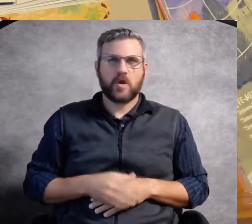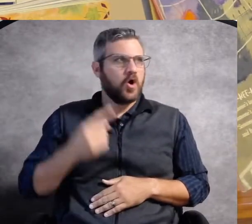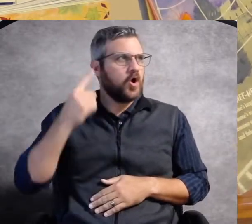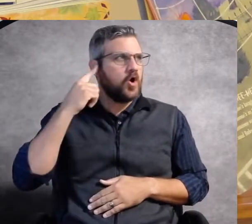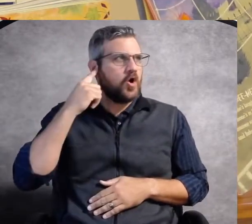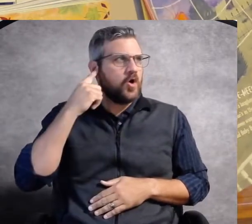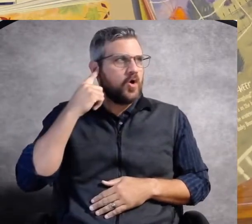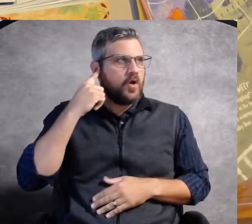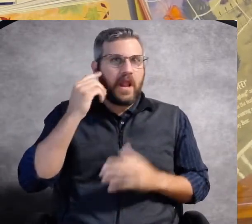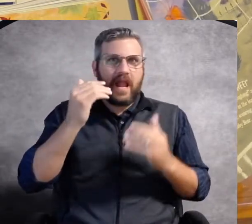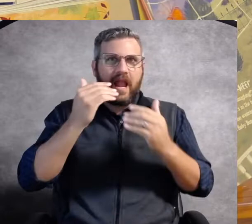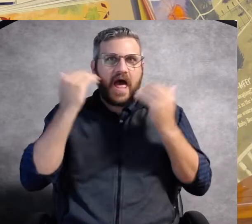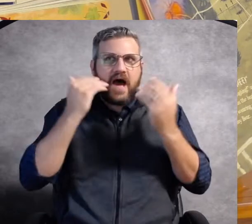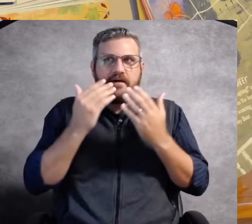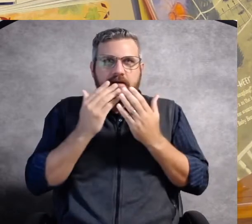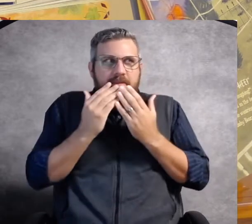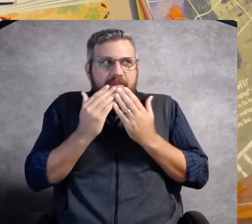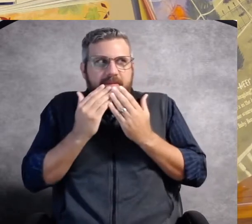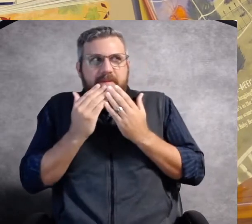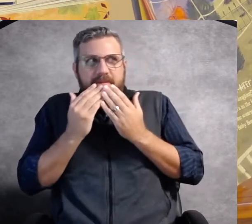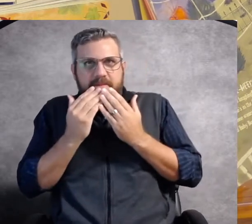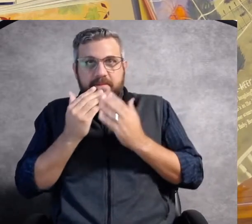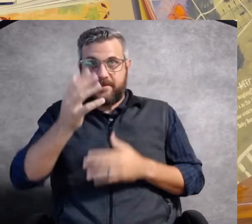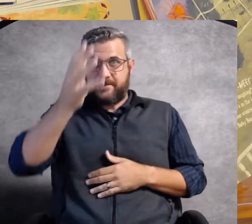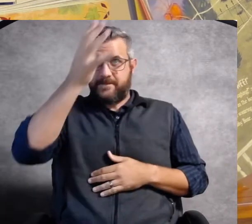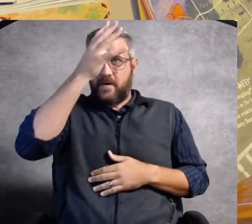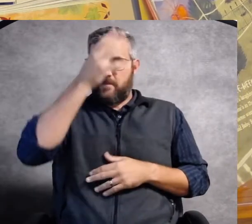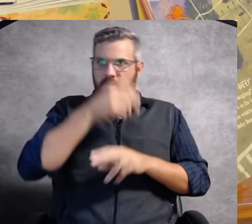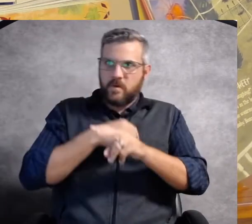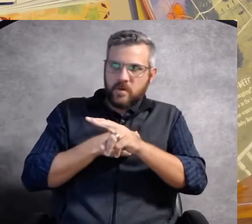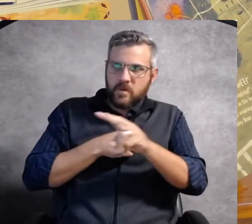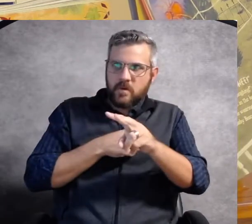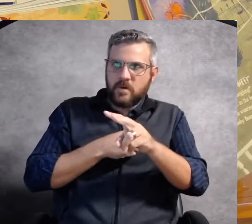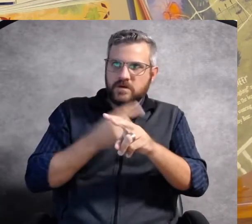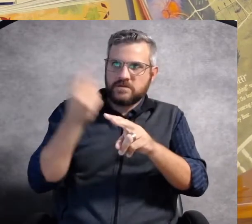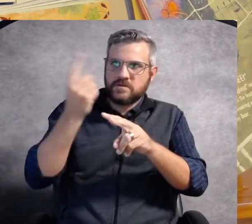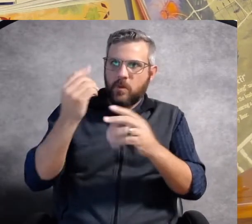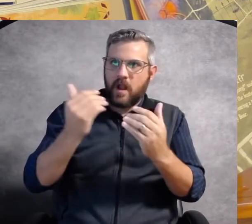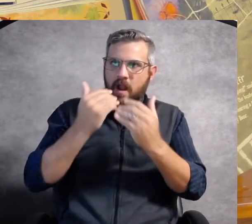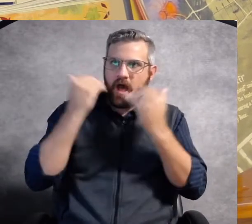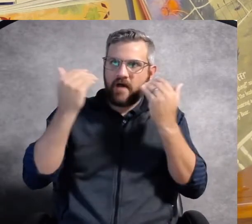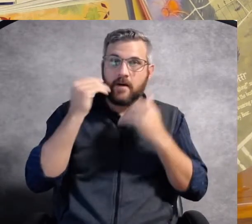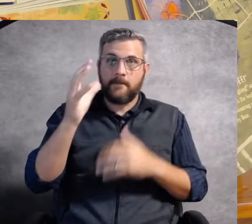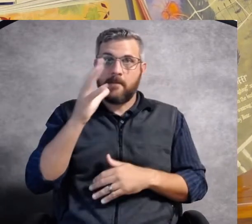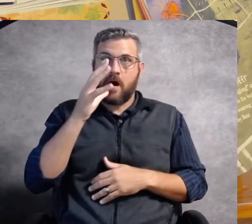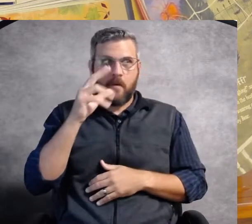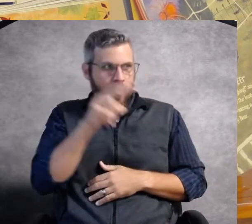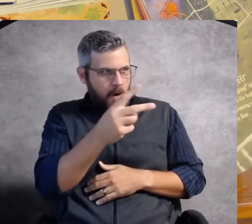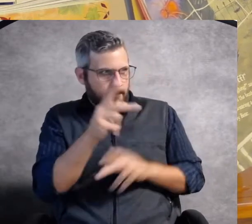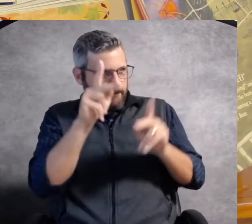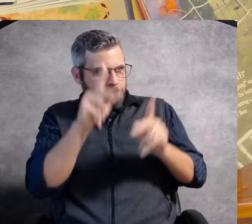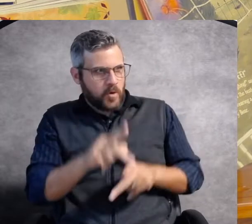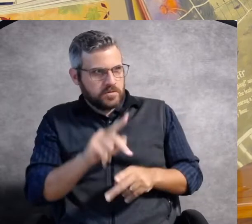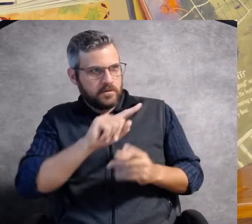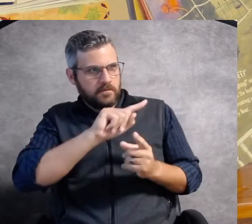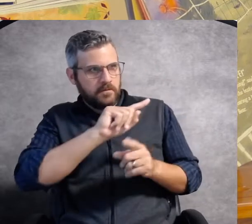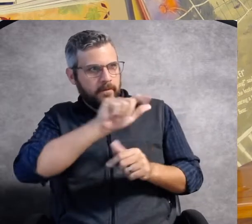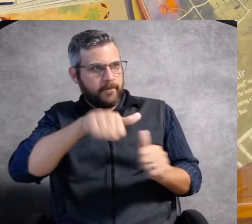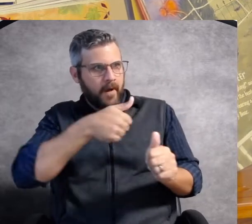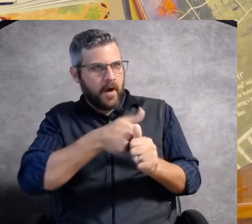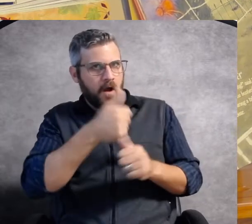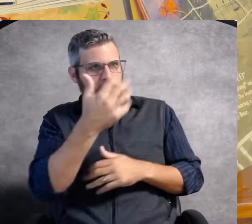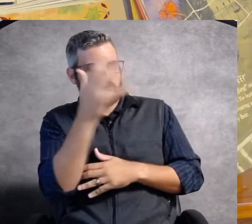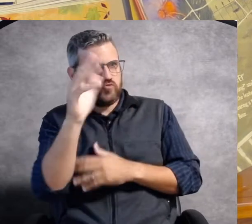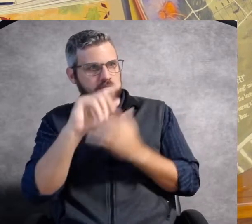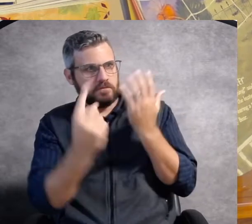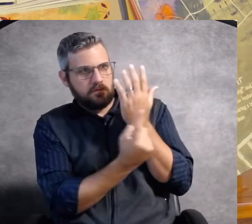"Tee hee hee hee hee." "Someone's laughing," said Papa. "Someone's in the bushes," said Mama. "Someone's wearing